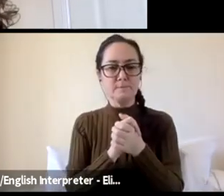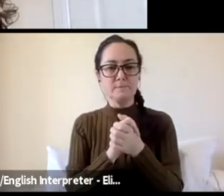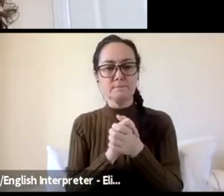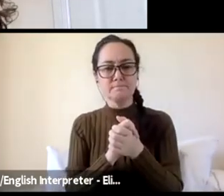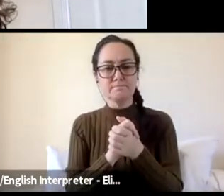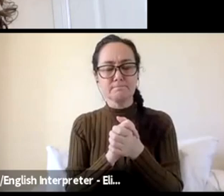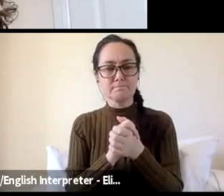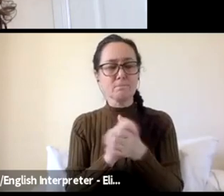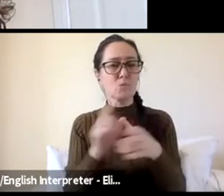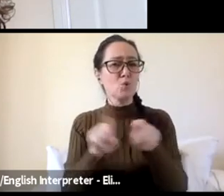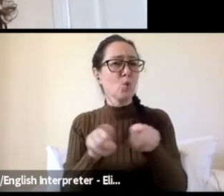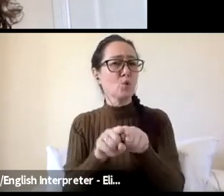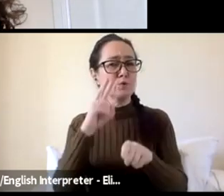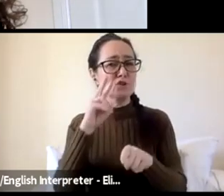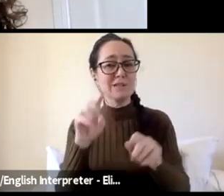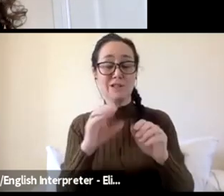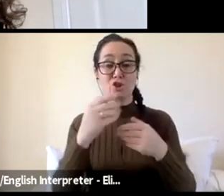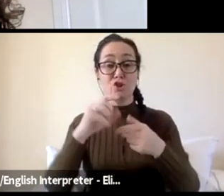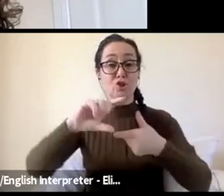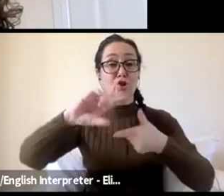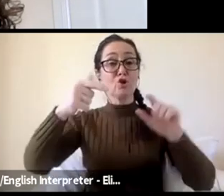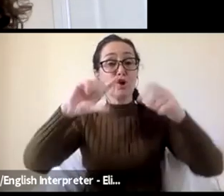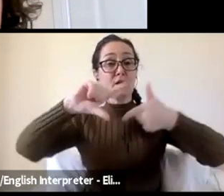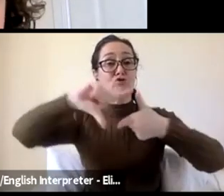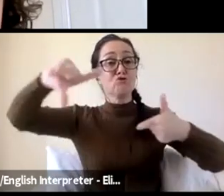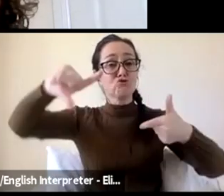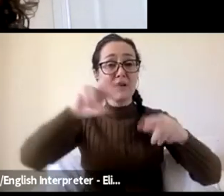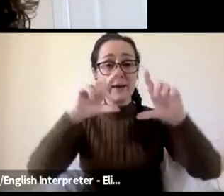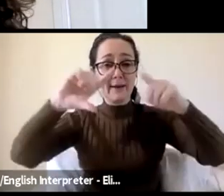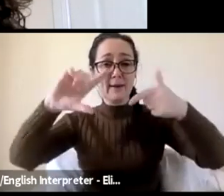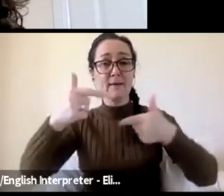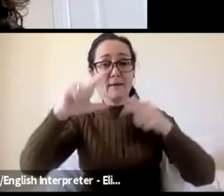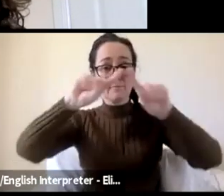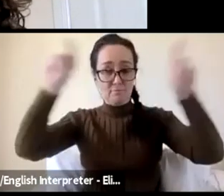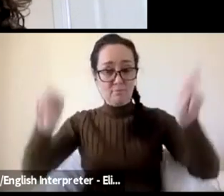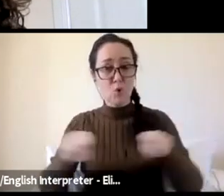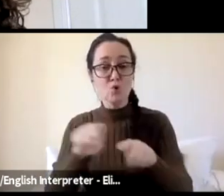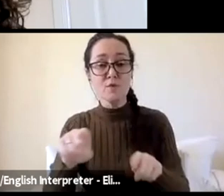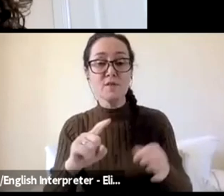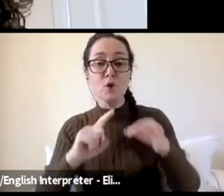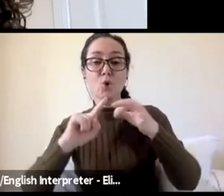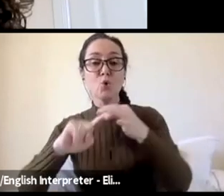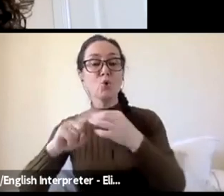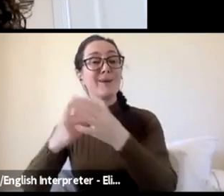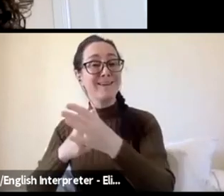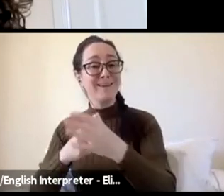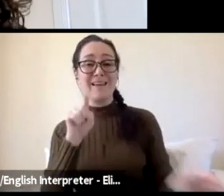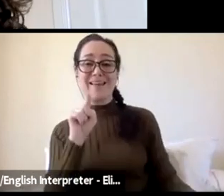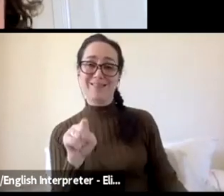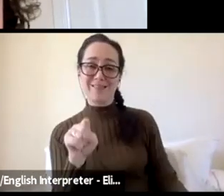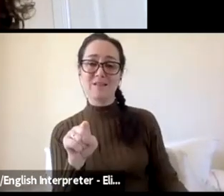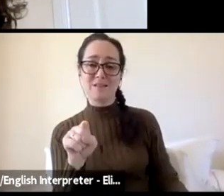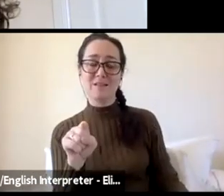phone or whether you're on a laptop, there's something called Q&A, a Q&A function. And essentially that enables you